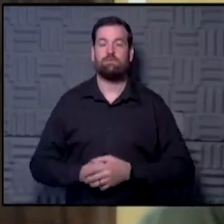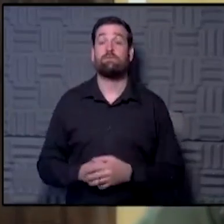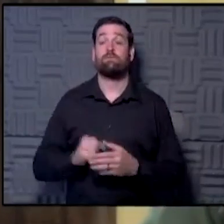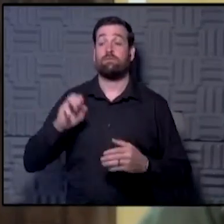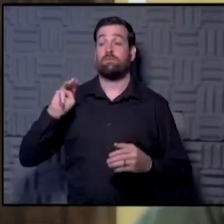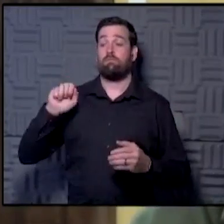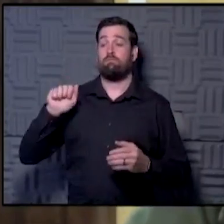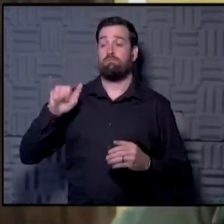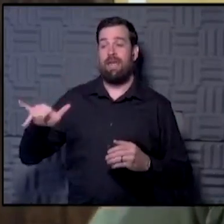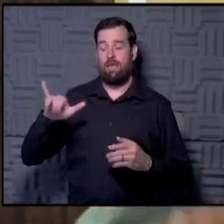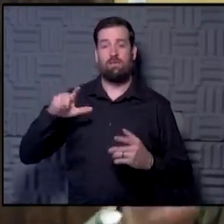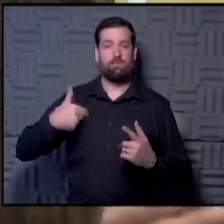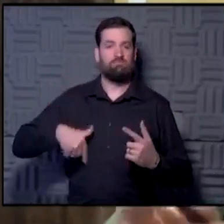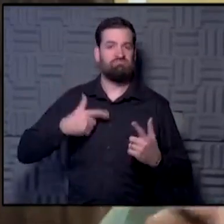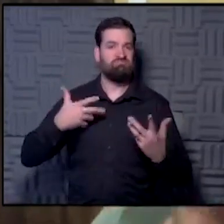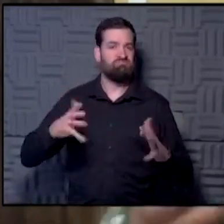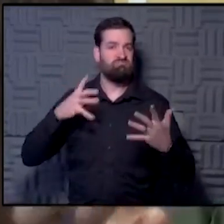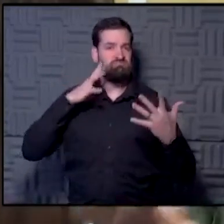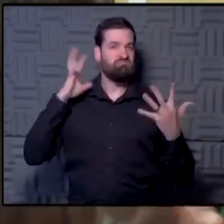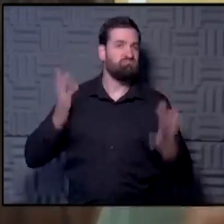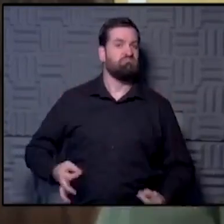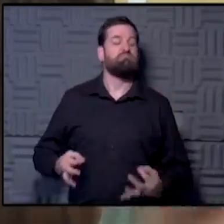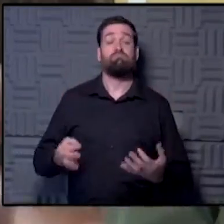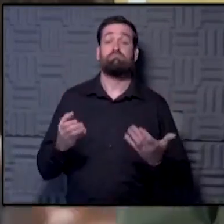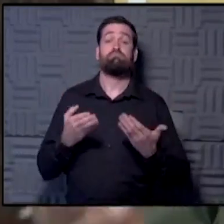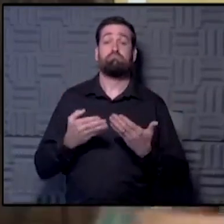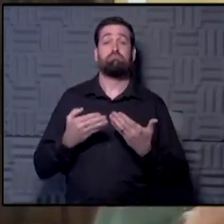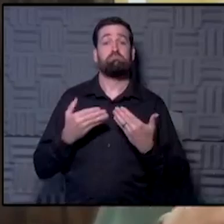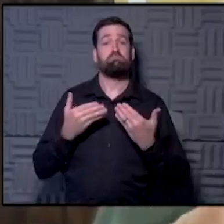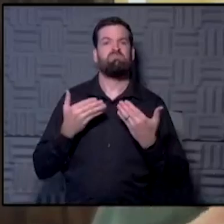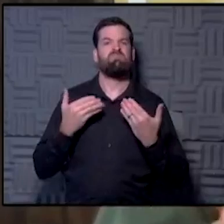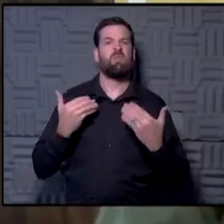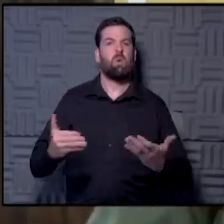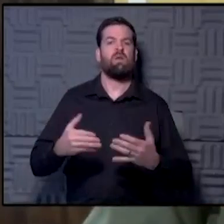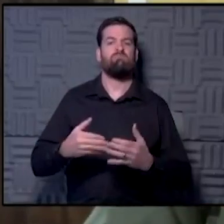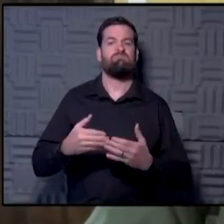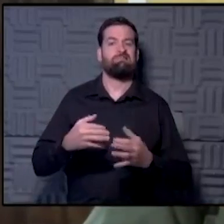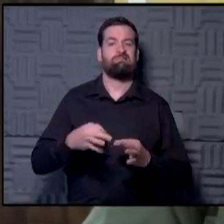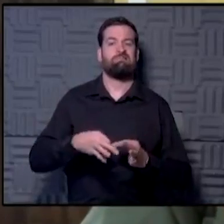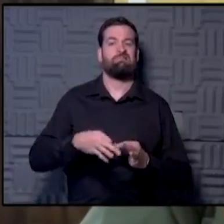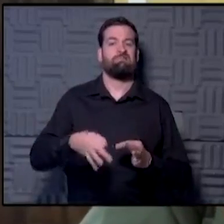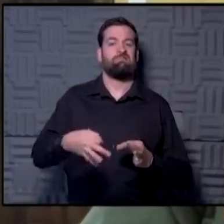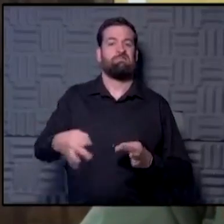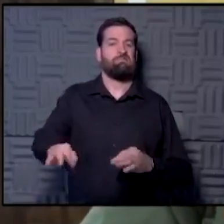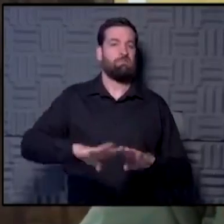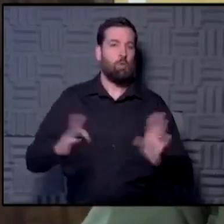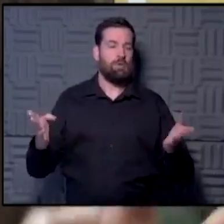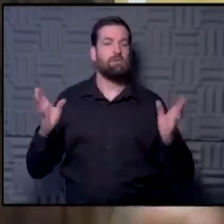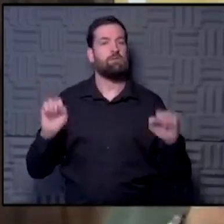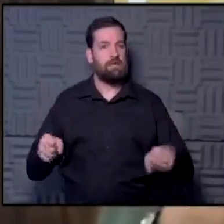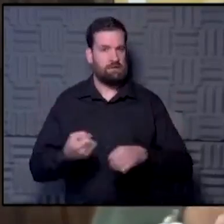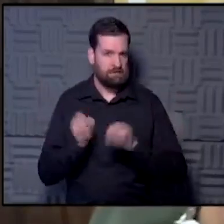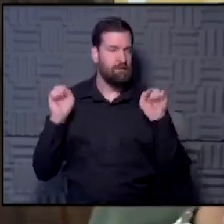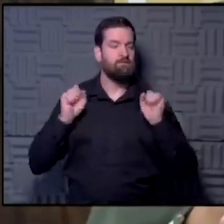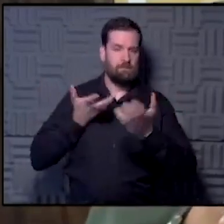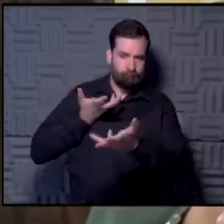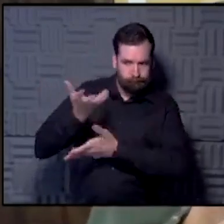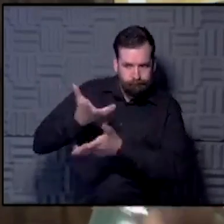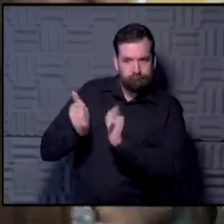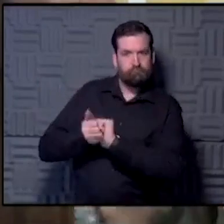May, we made the decision and said, you know what, we're already planning to open. Let's postpone that a few weeks and let's make sure that we can do it safely and work with our health